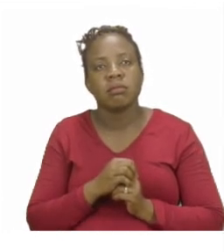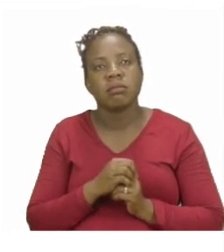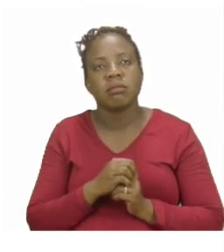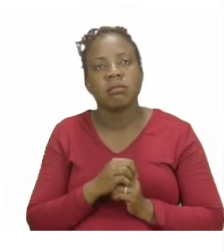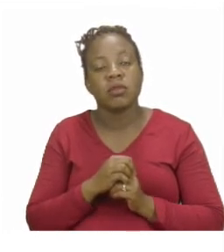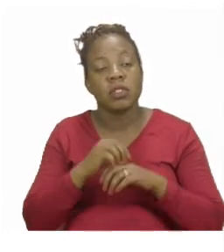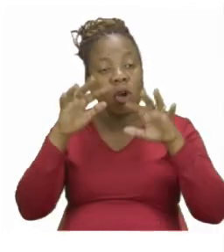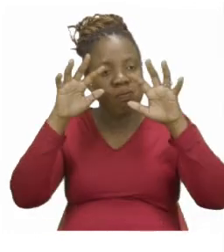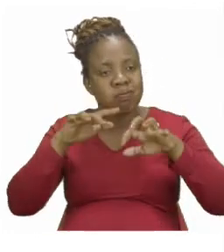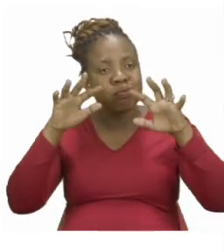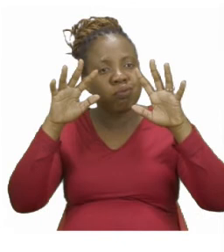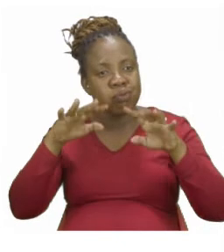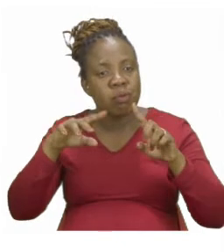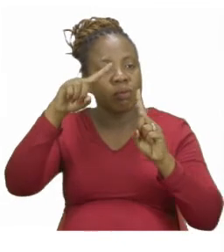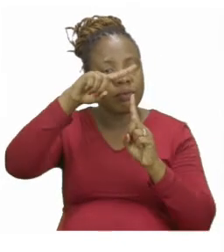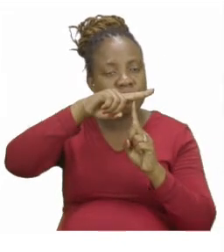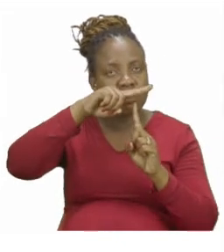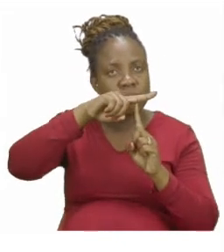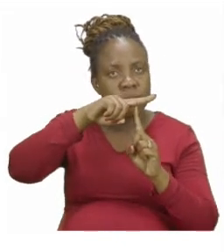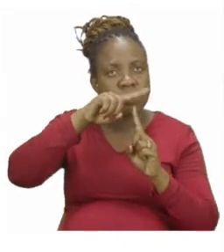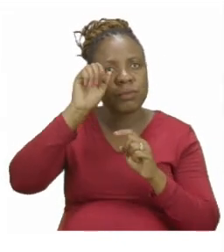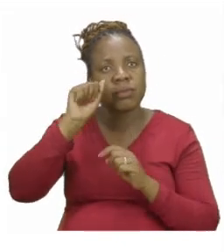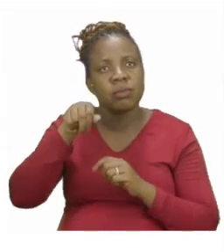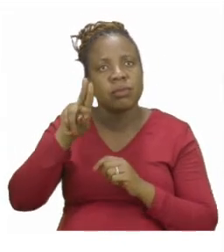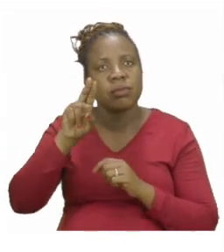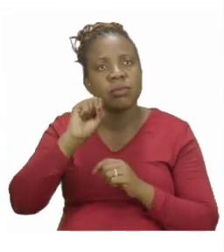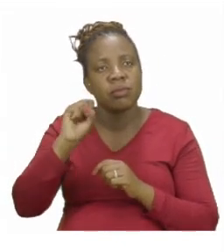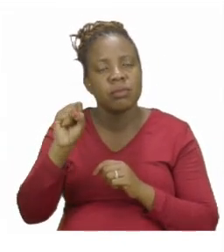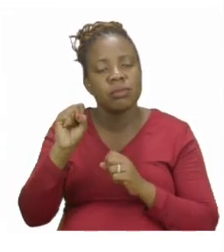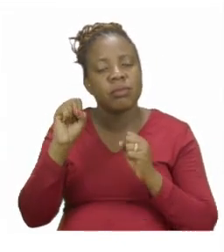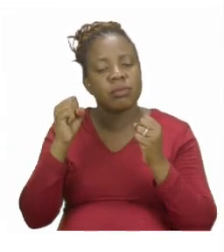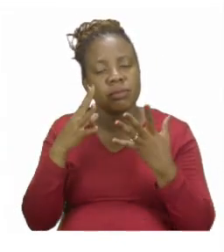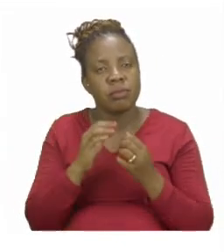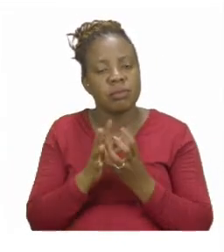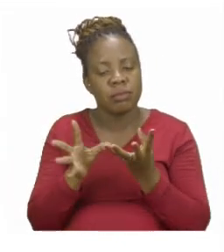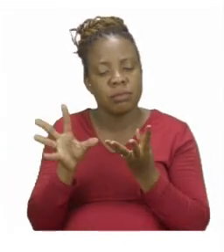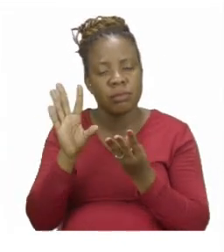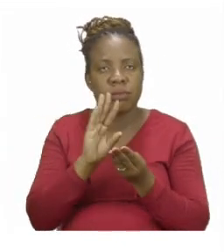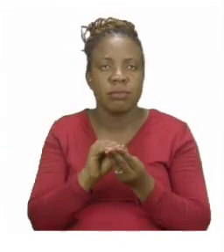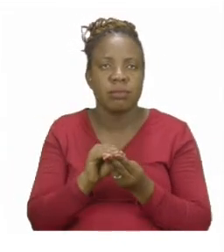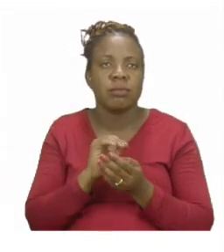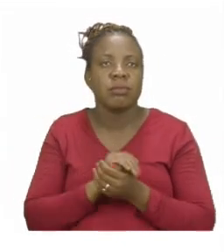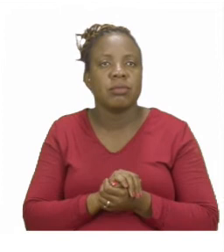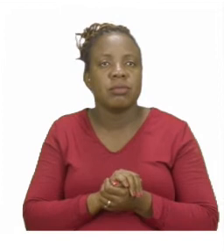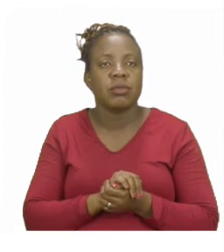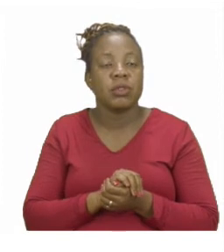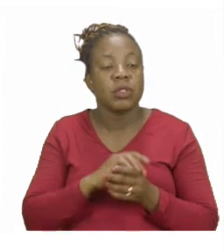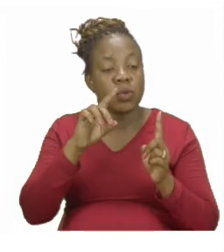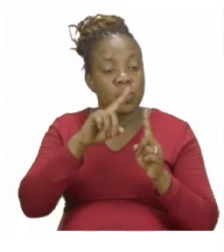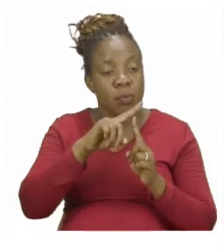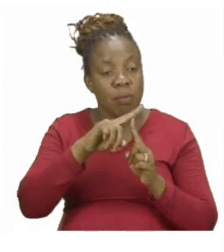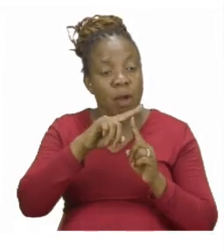total rainfall for Chumeb and Aus. Right.